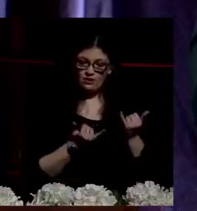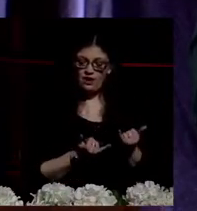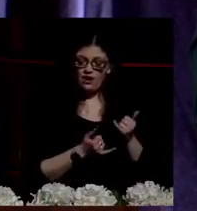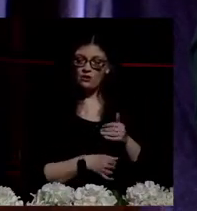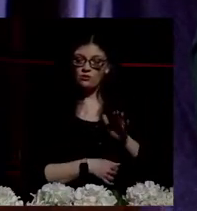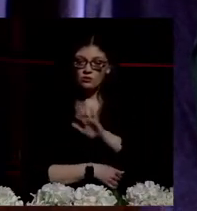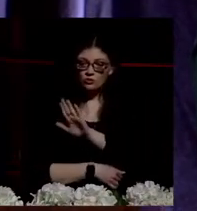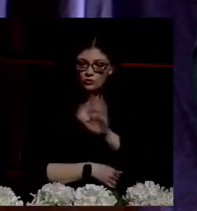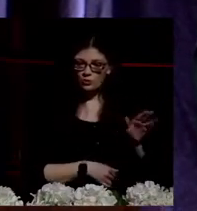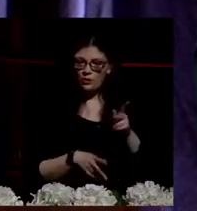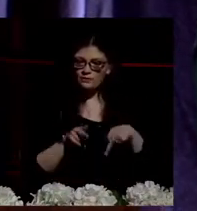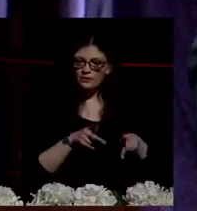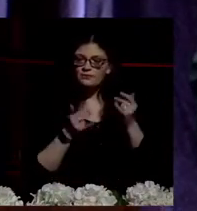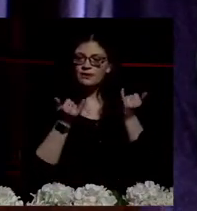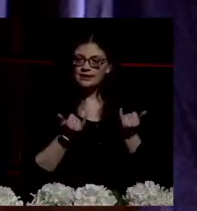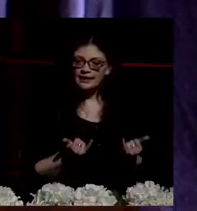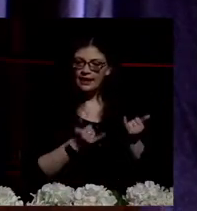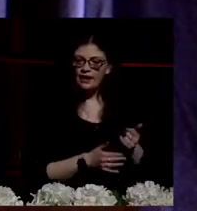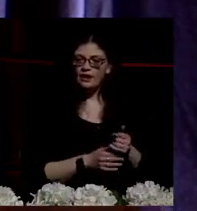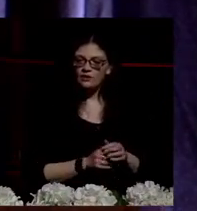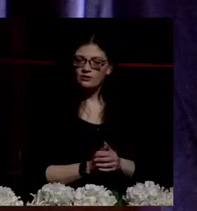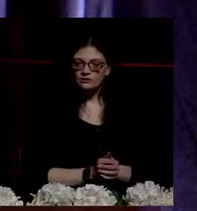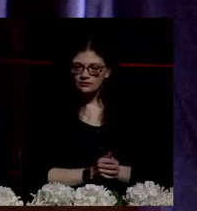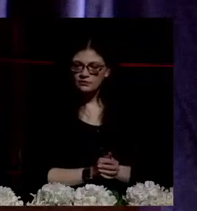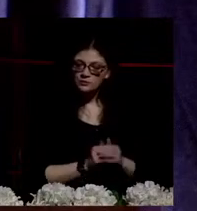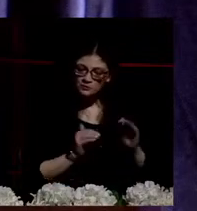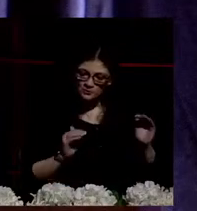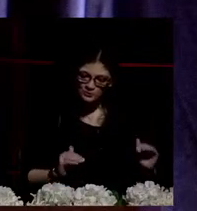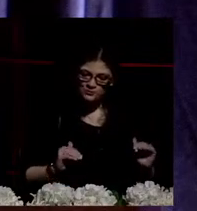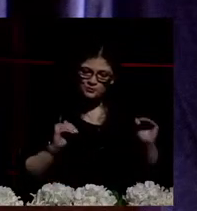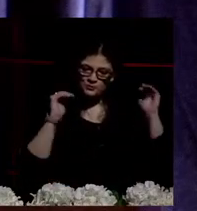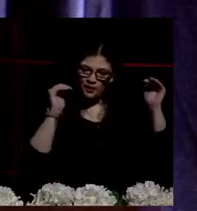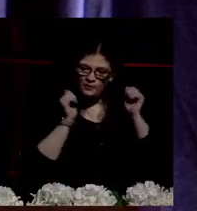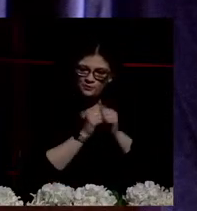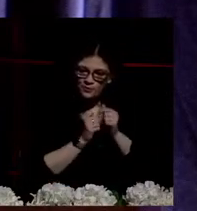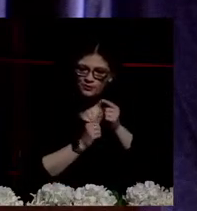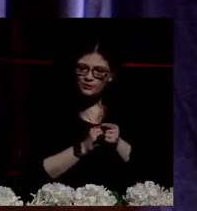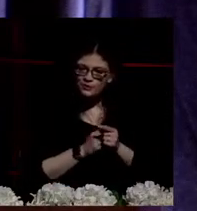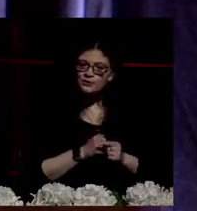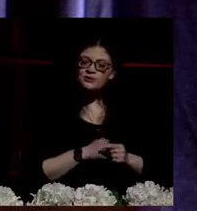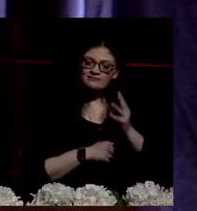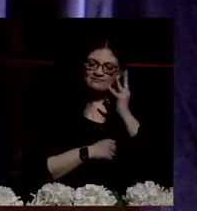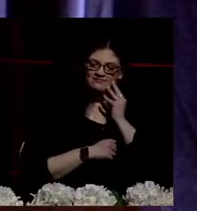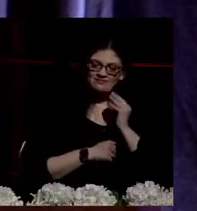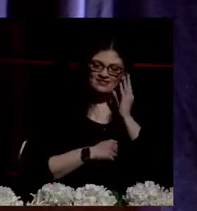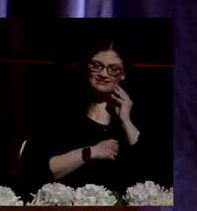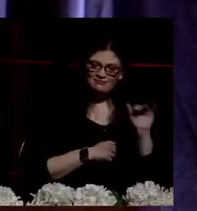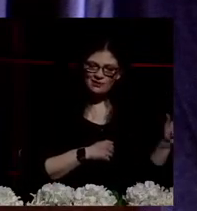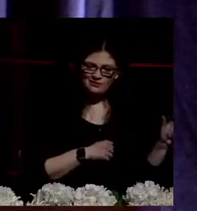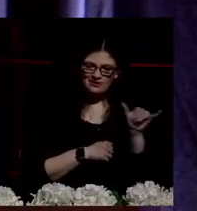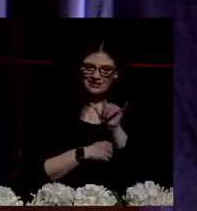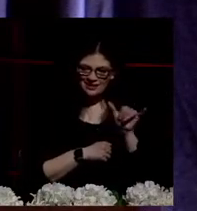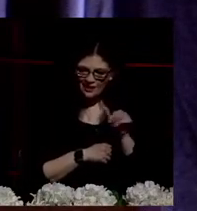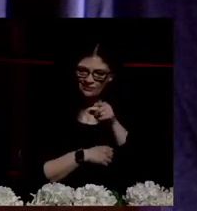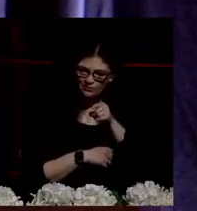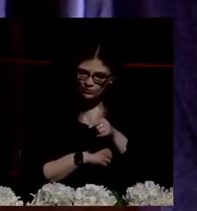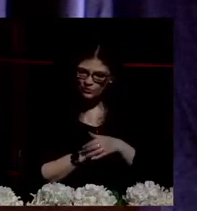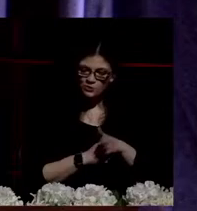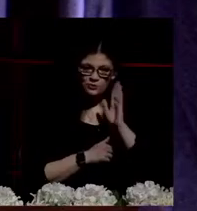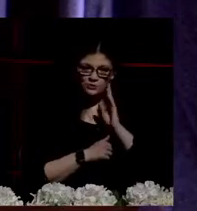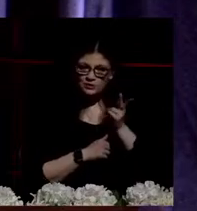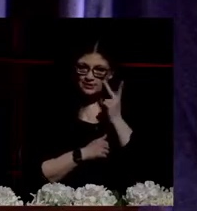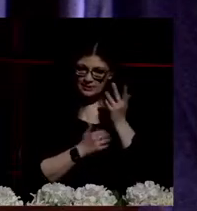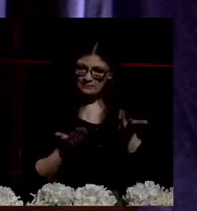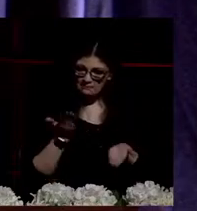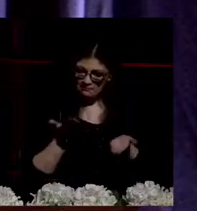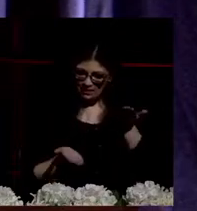are your people. They grew up in your neighborhood. They lived through the same tough times you did. You'll see them in public in the future